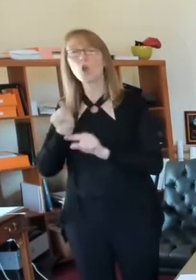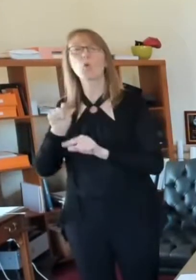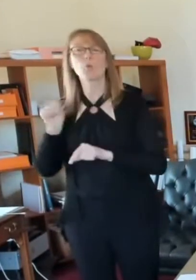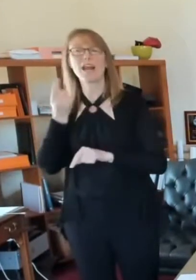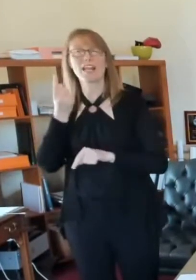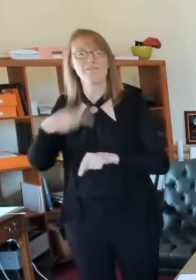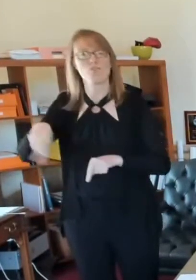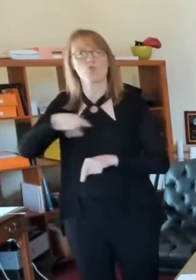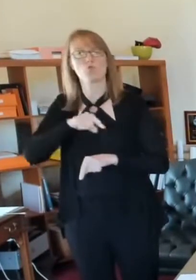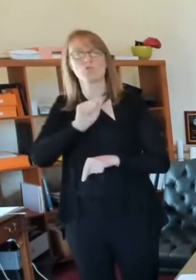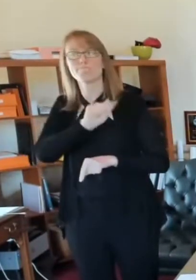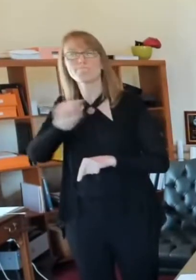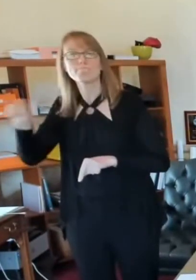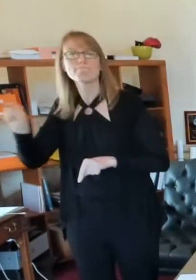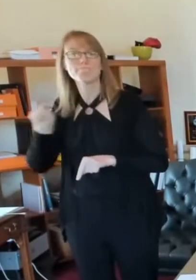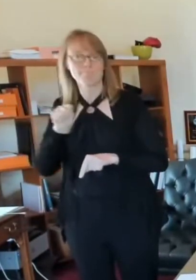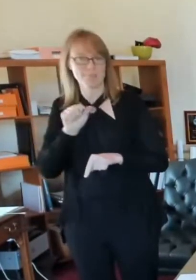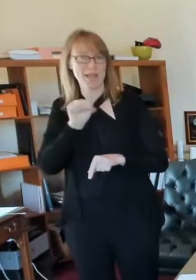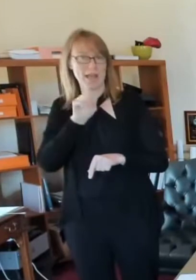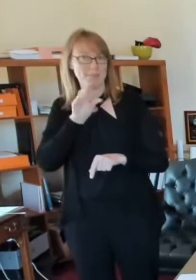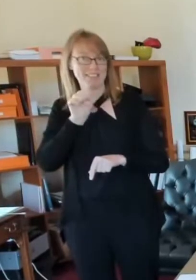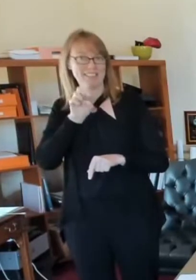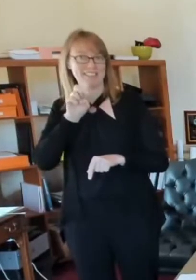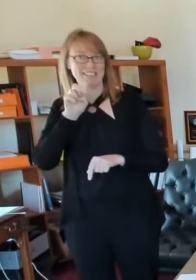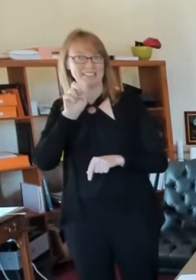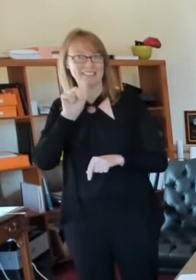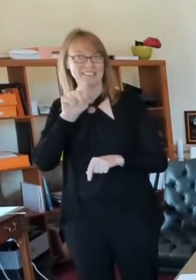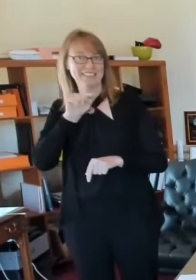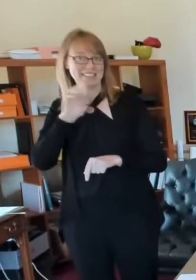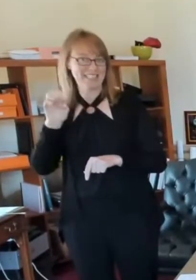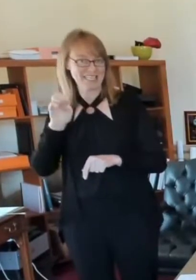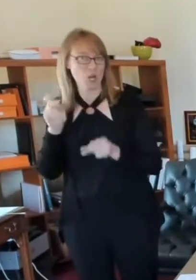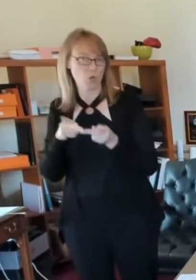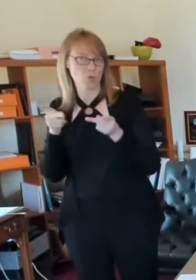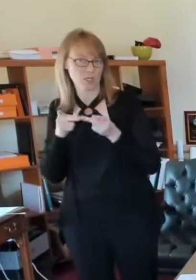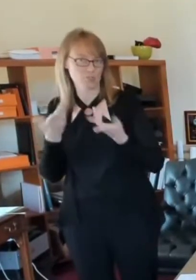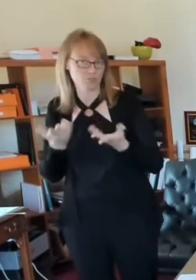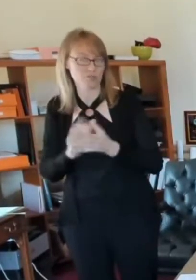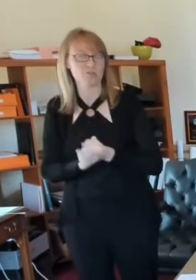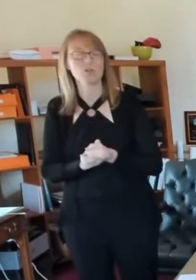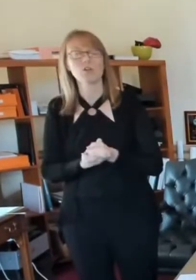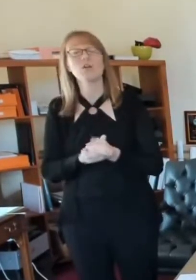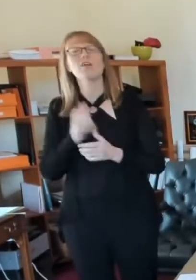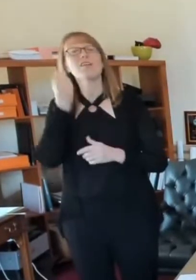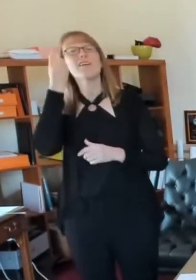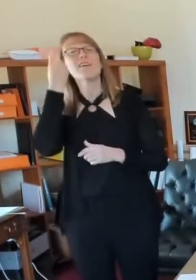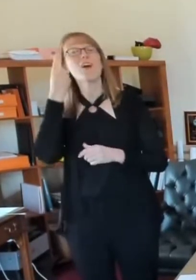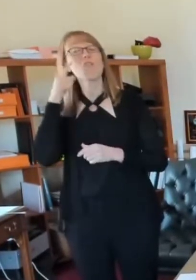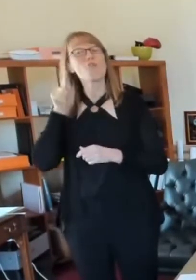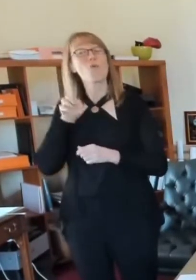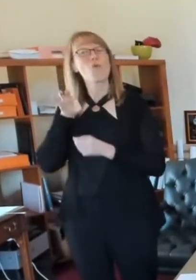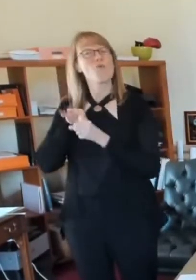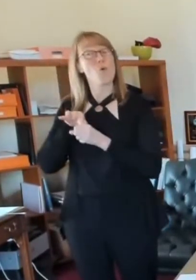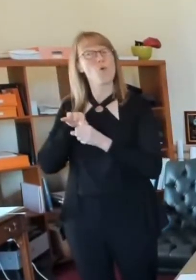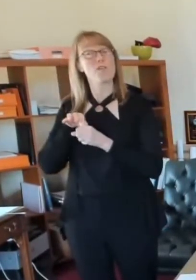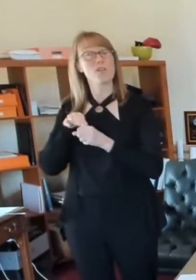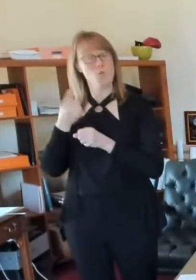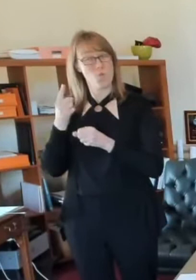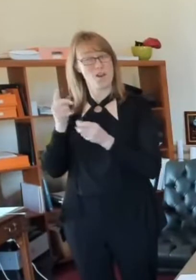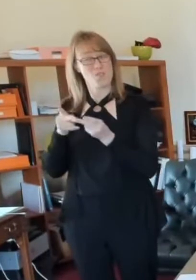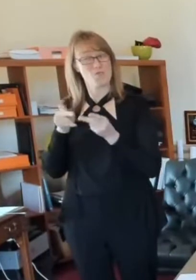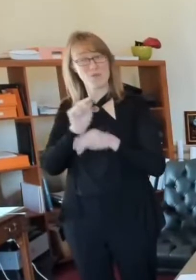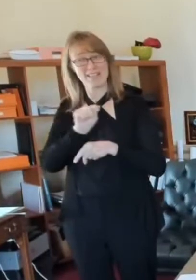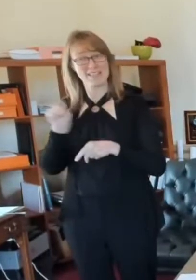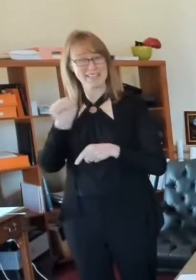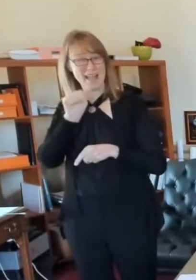vote absentee, you do have to have, maybe you think you're going to be out of town on election day, or you're a poll worker, or